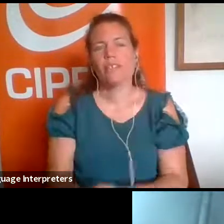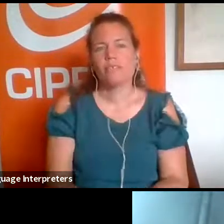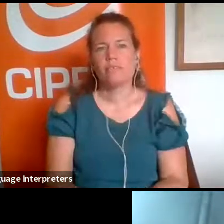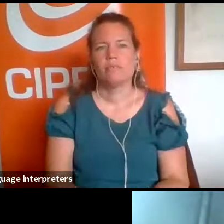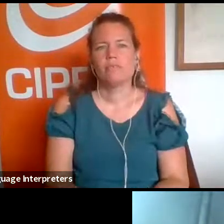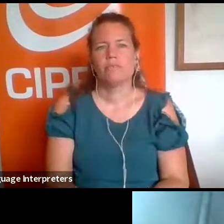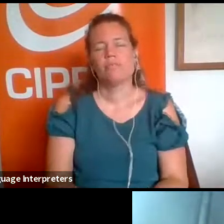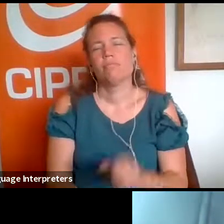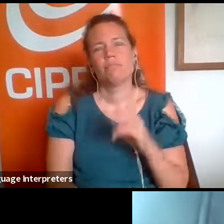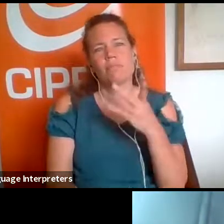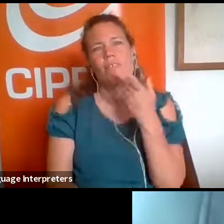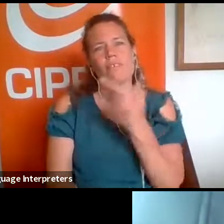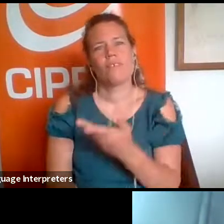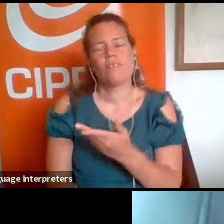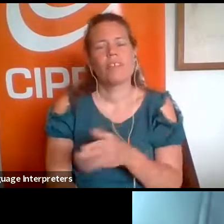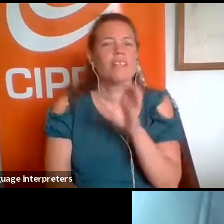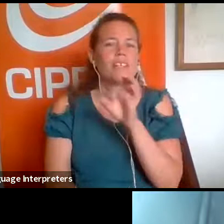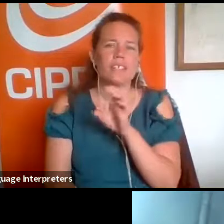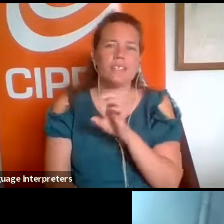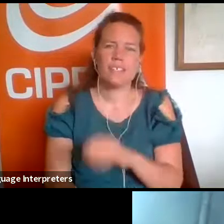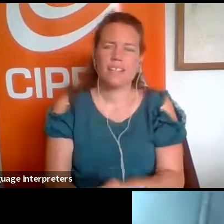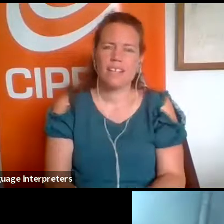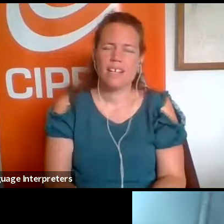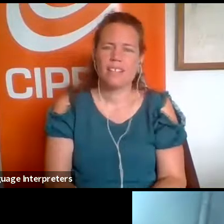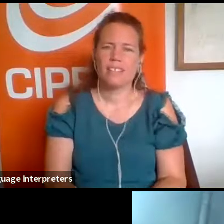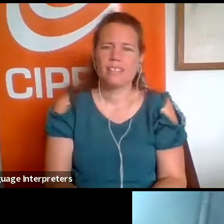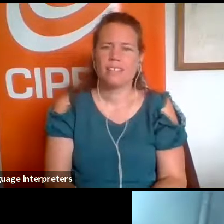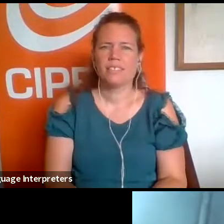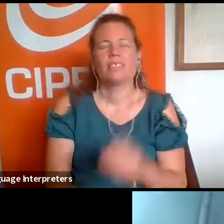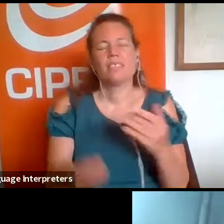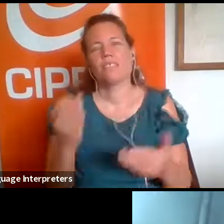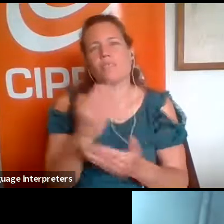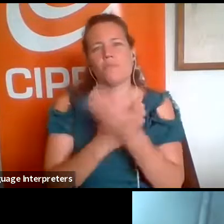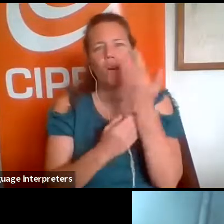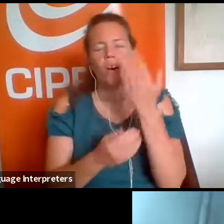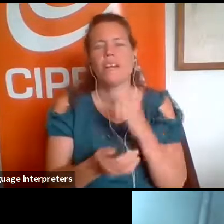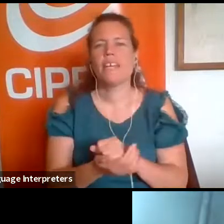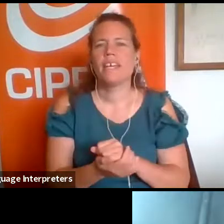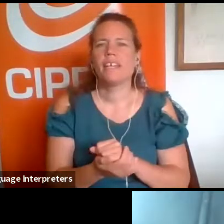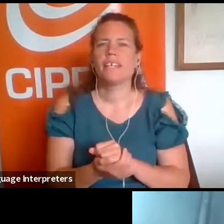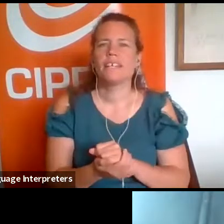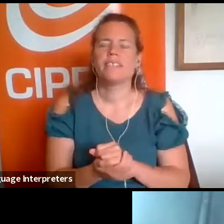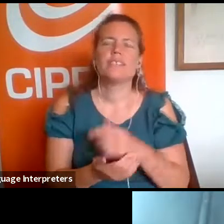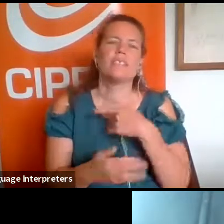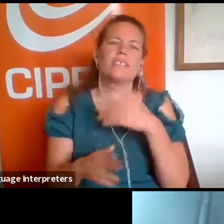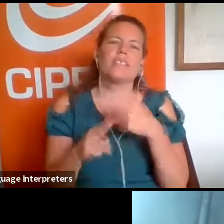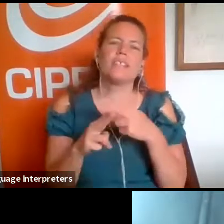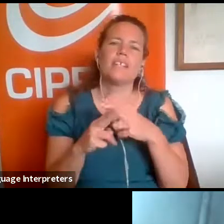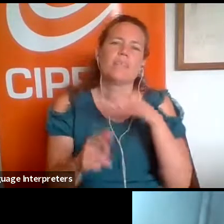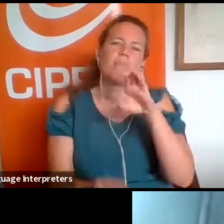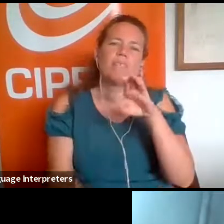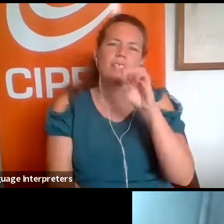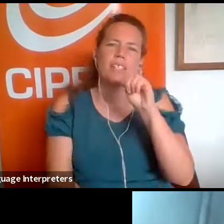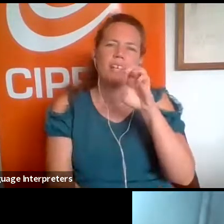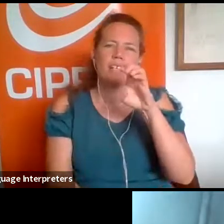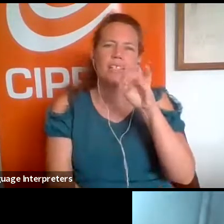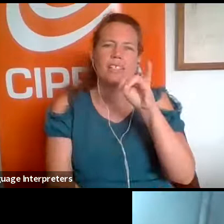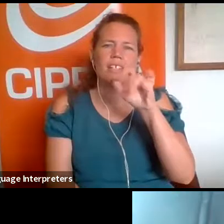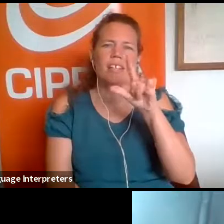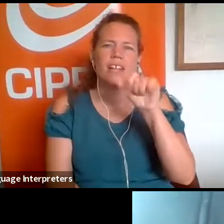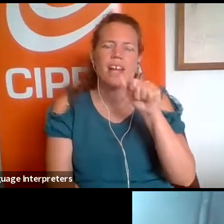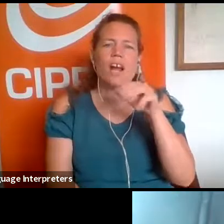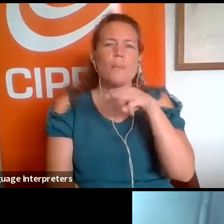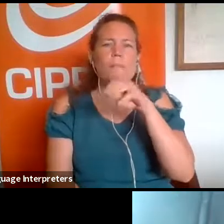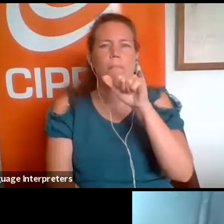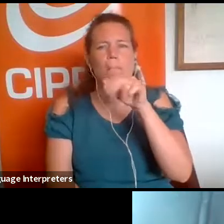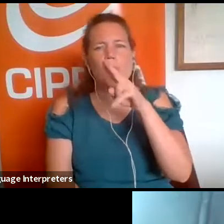Thank you so much. Cecilia? Good morning. I'm Cecilia Mound. My background is in